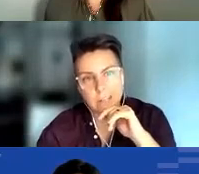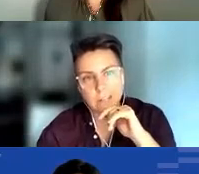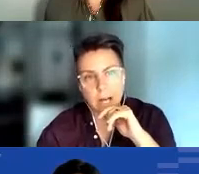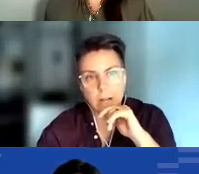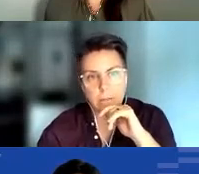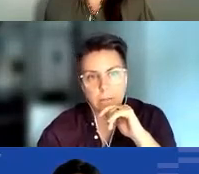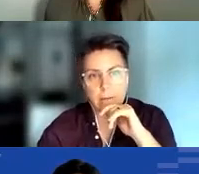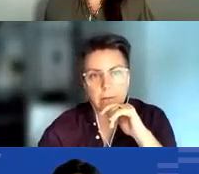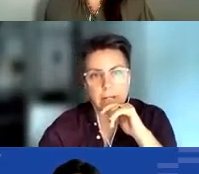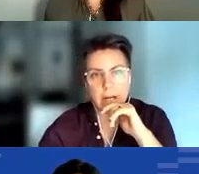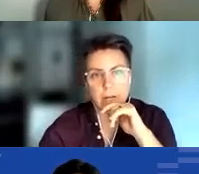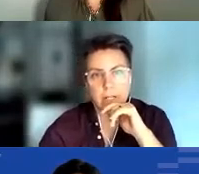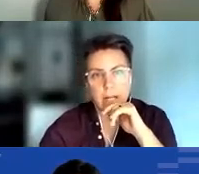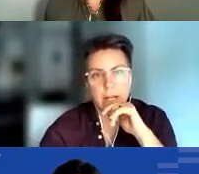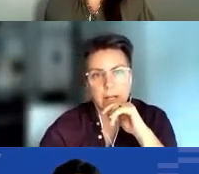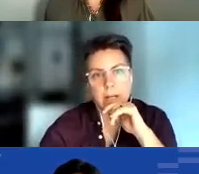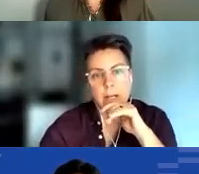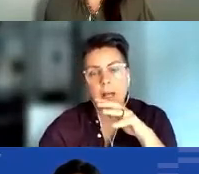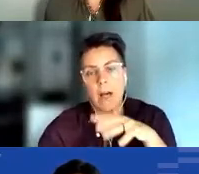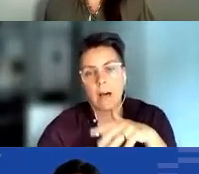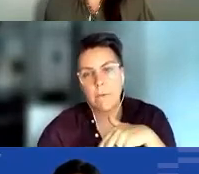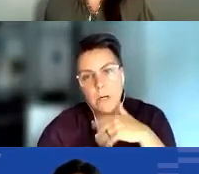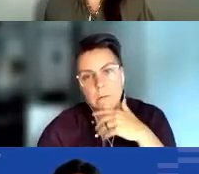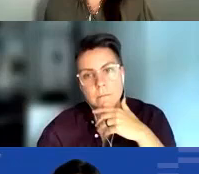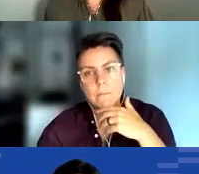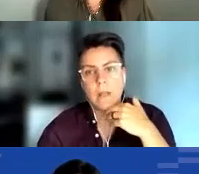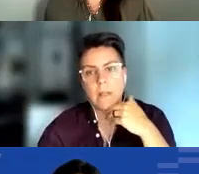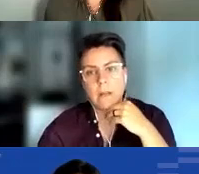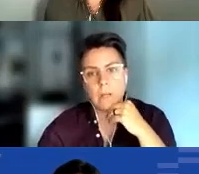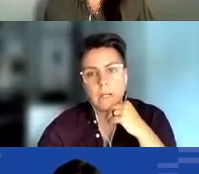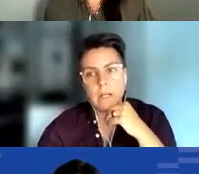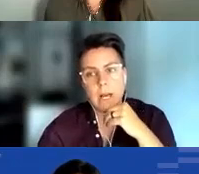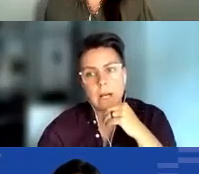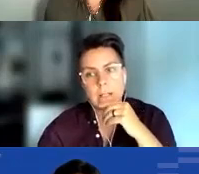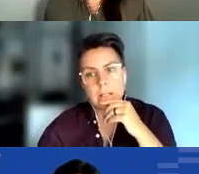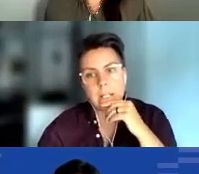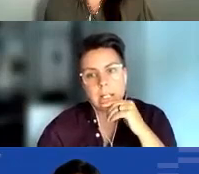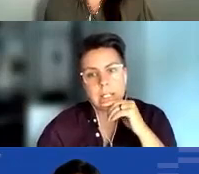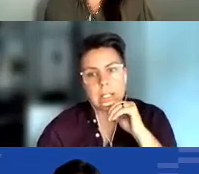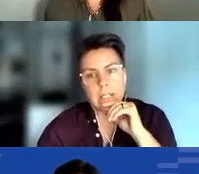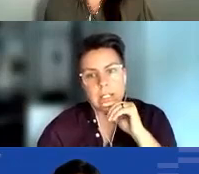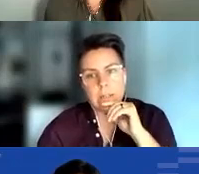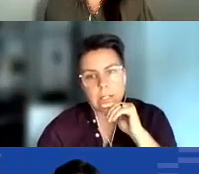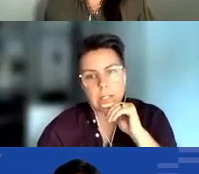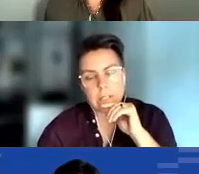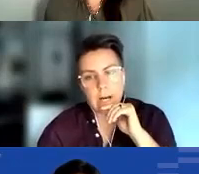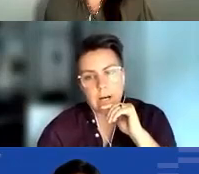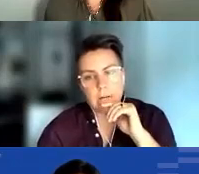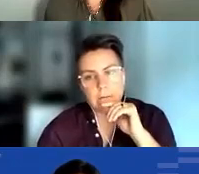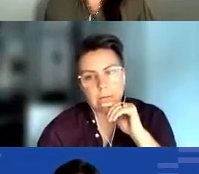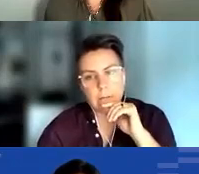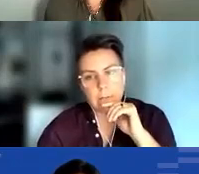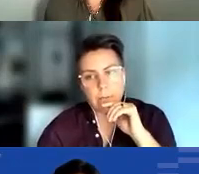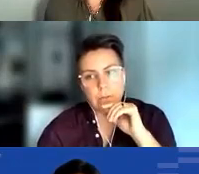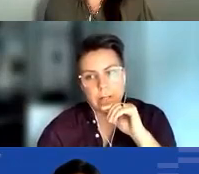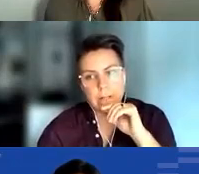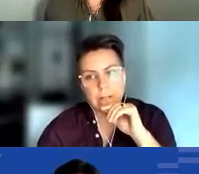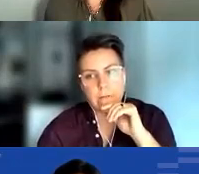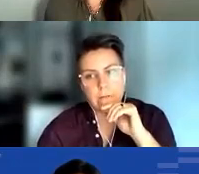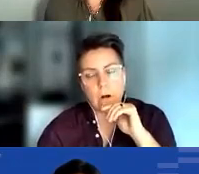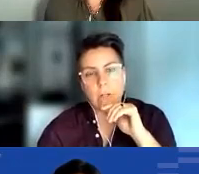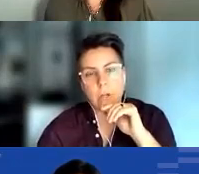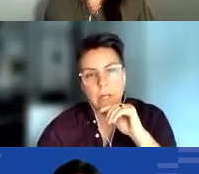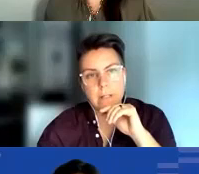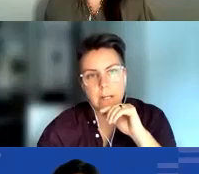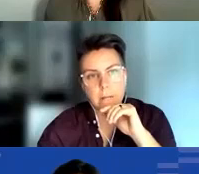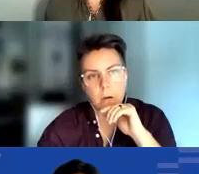to us by filling out a form, and then we did a series of, it was a